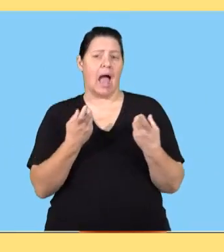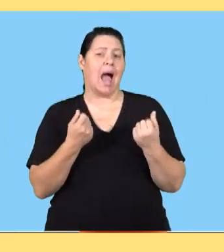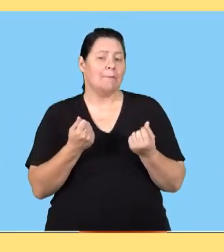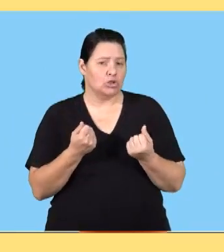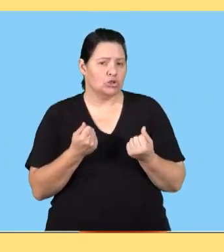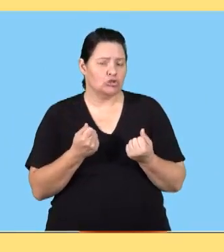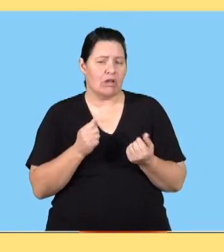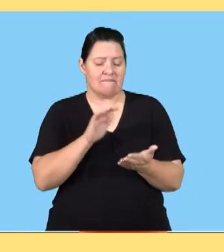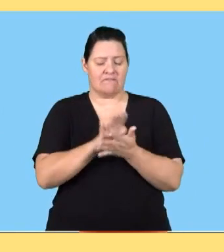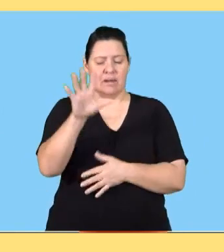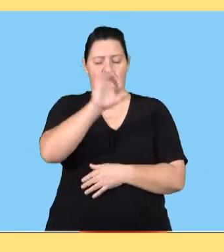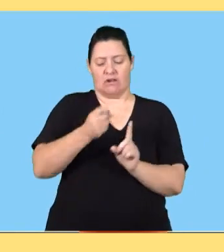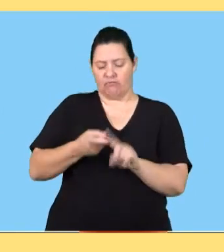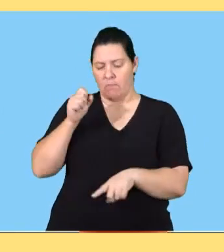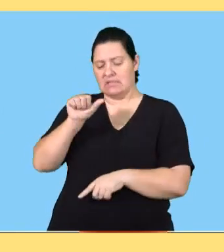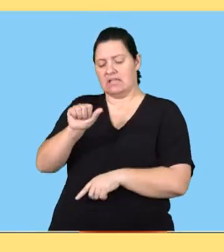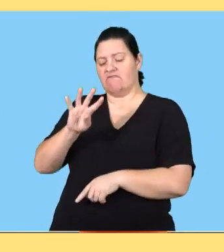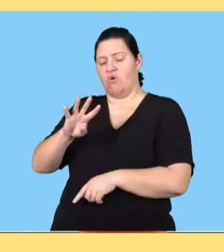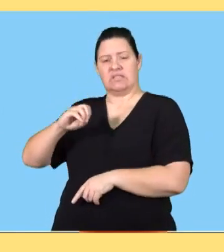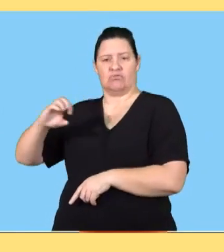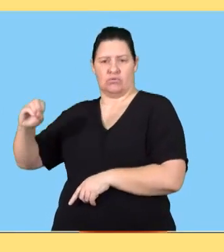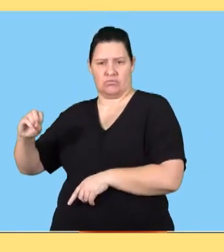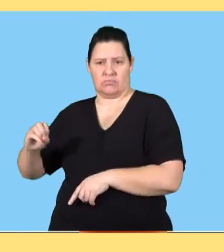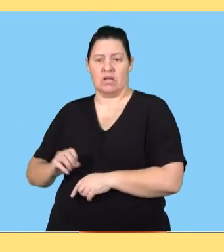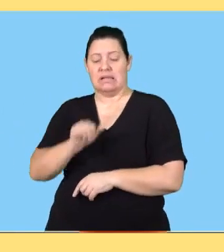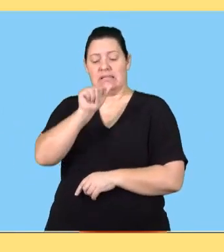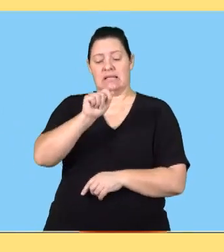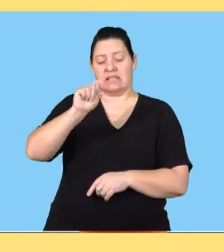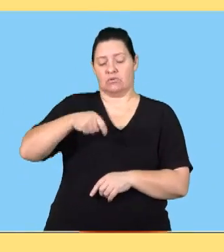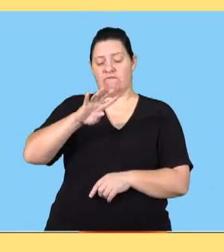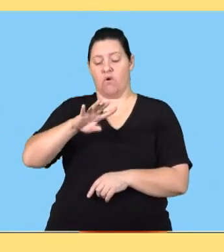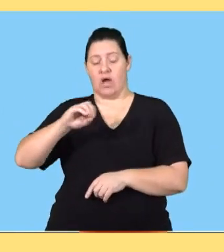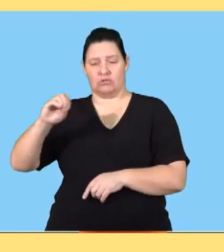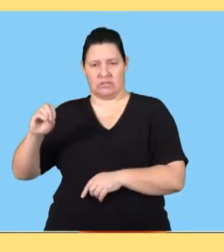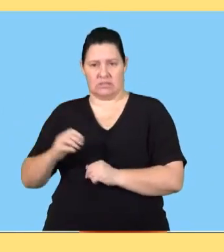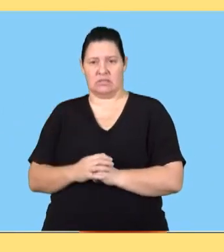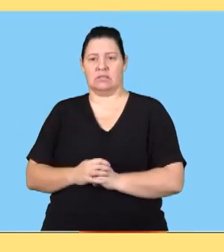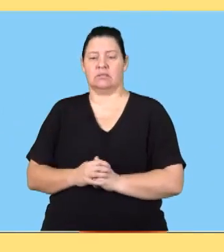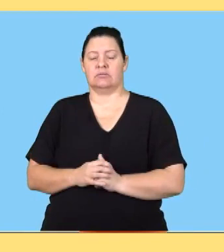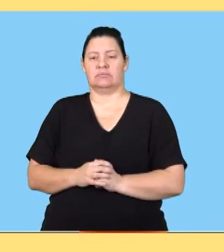calculate how much is that 15%. You take your 6,400,